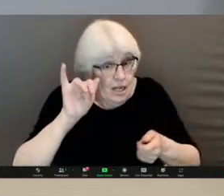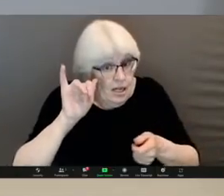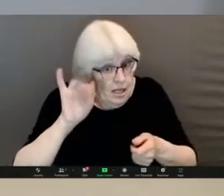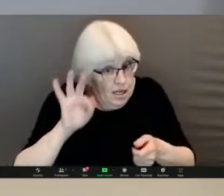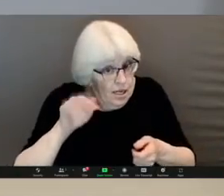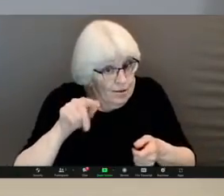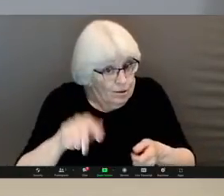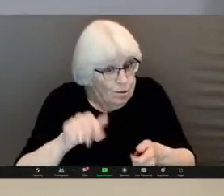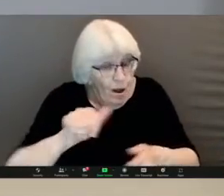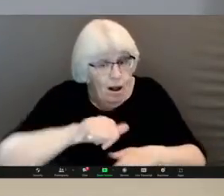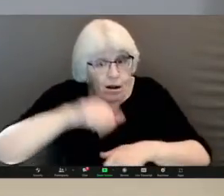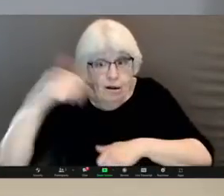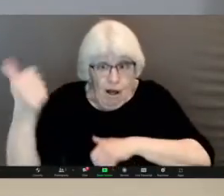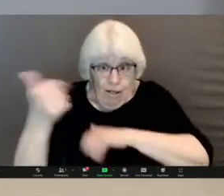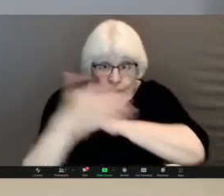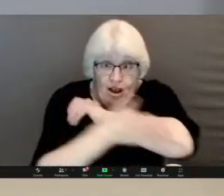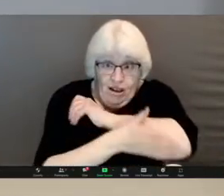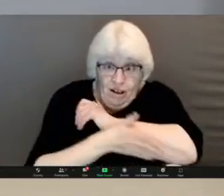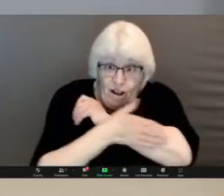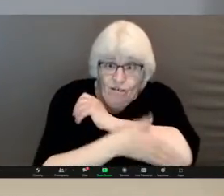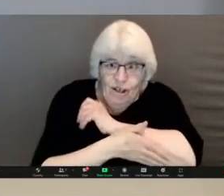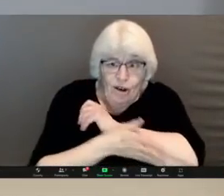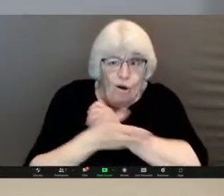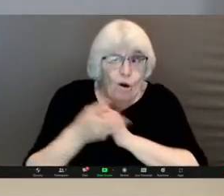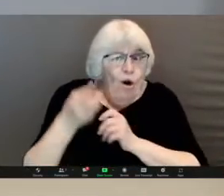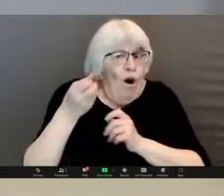other parts of the country.